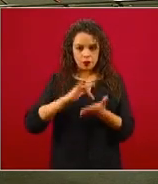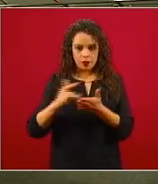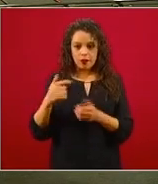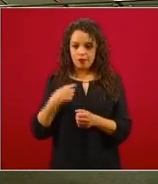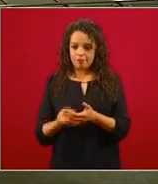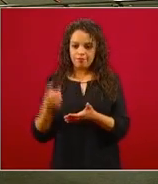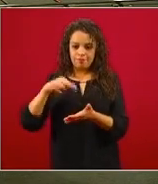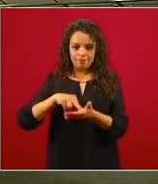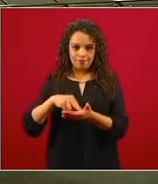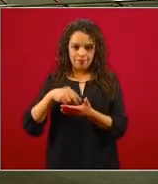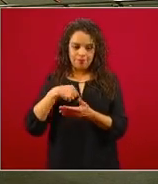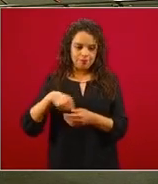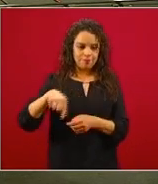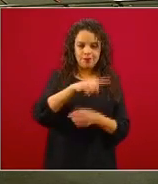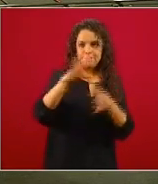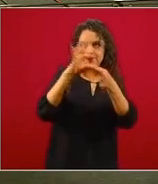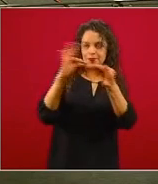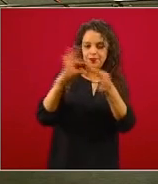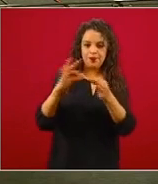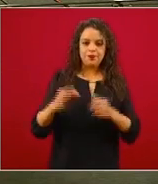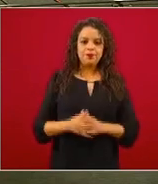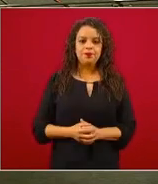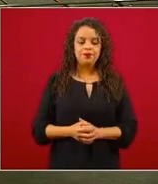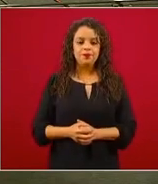Yes, I'm going to go over here to talk about this.